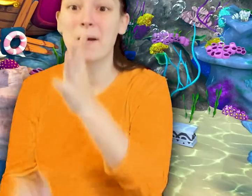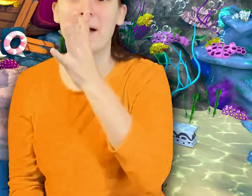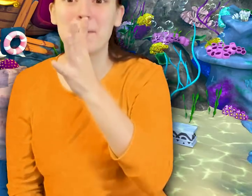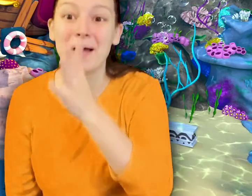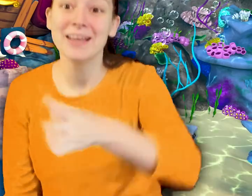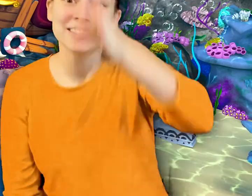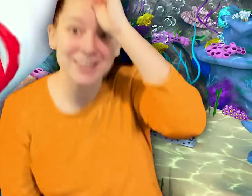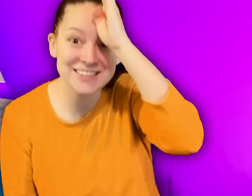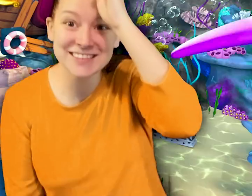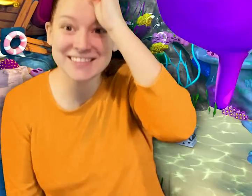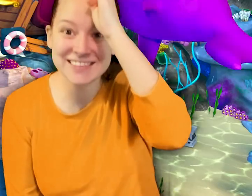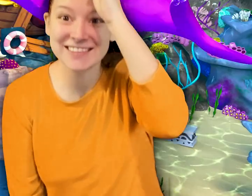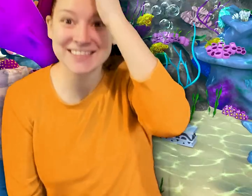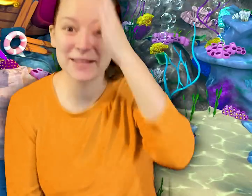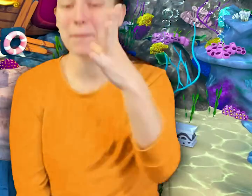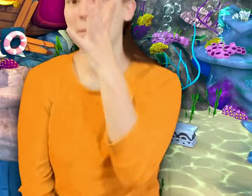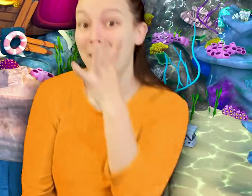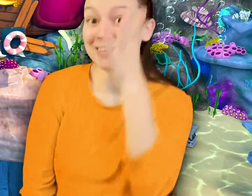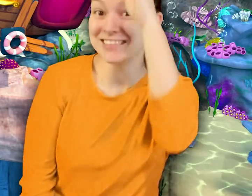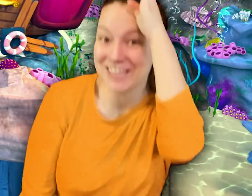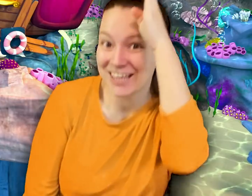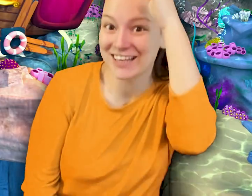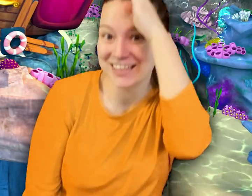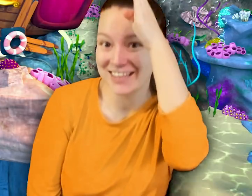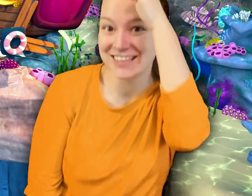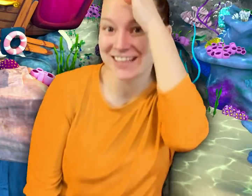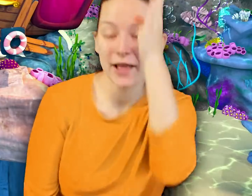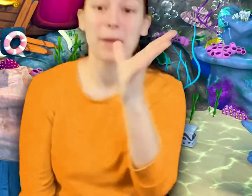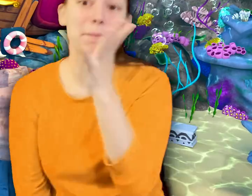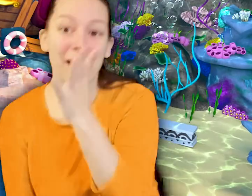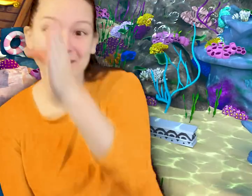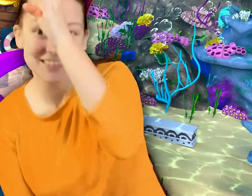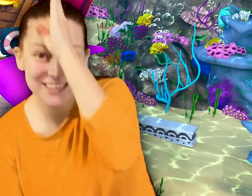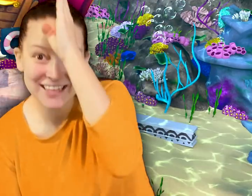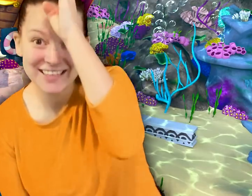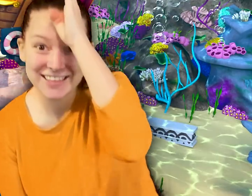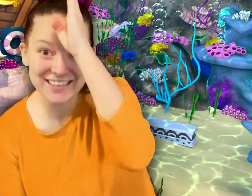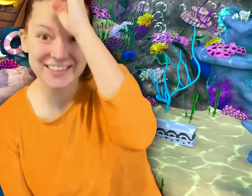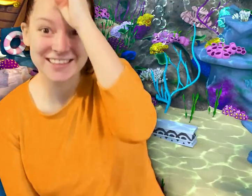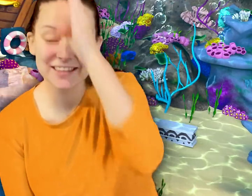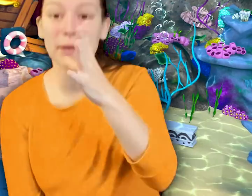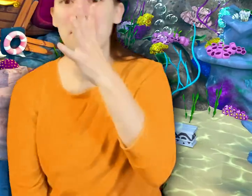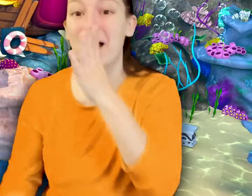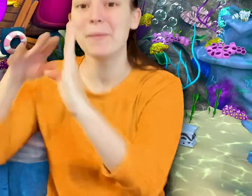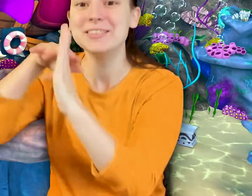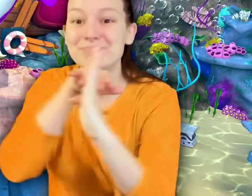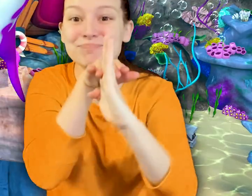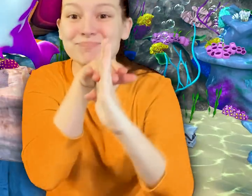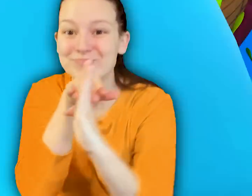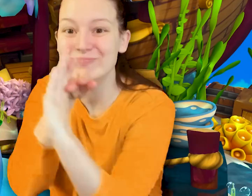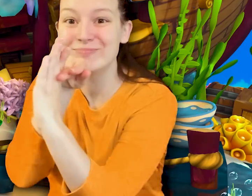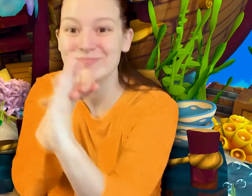shark mommy shark doo dooo doo doo doo doo mommy shark doo dooo doo doo doo doo mommy shark doo doo doo doo doo